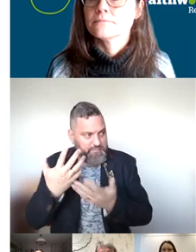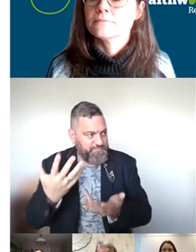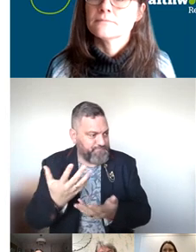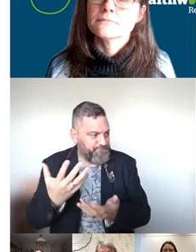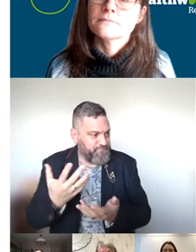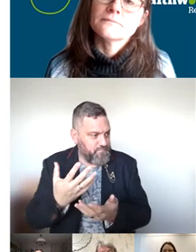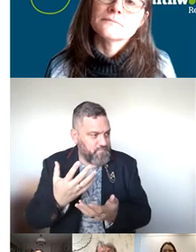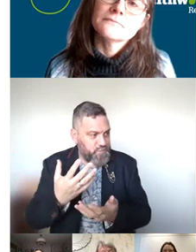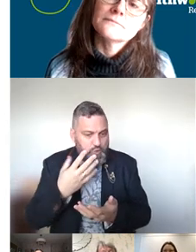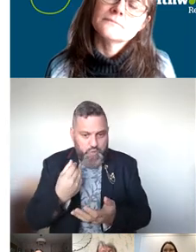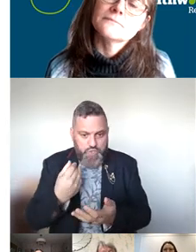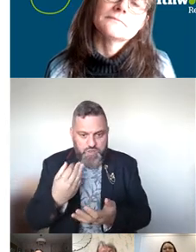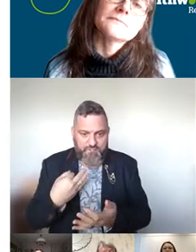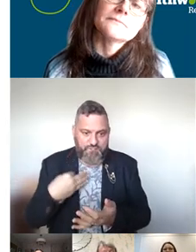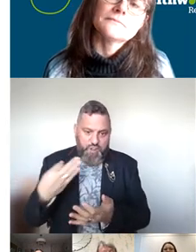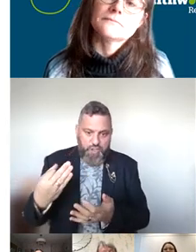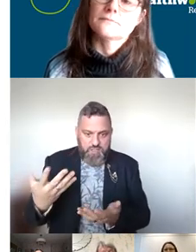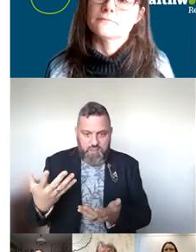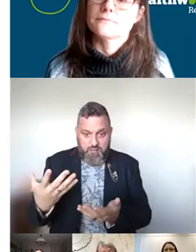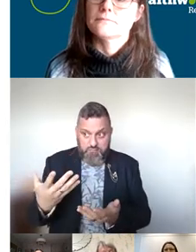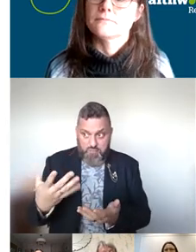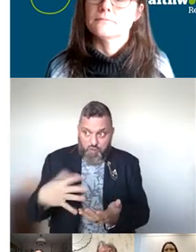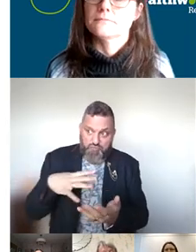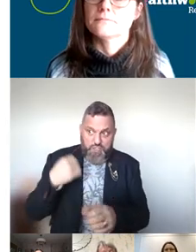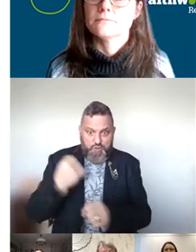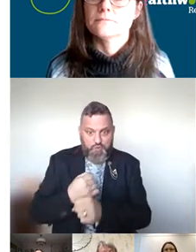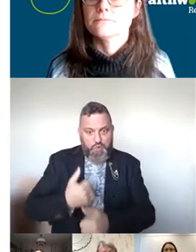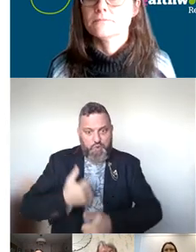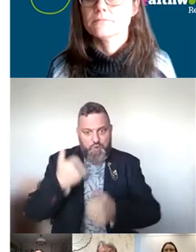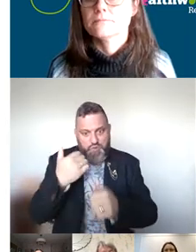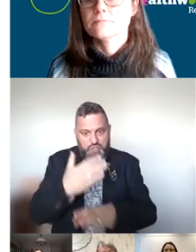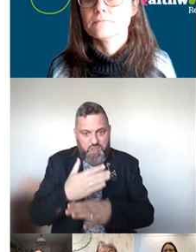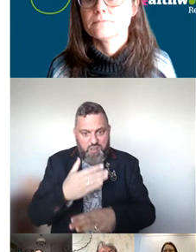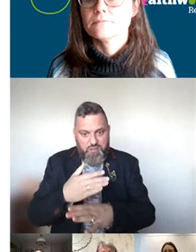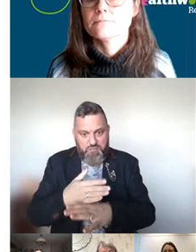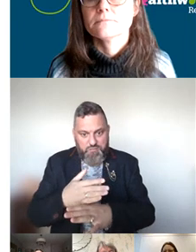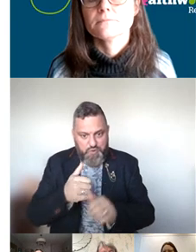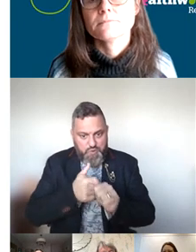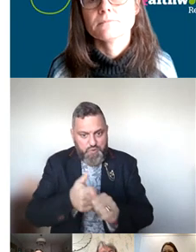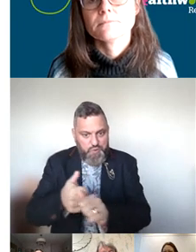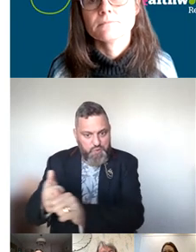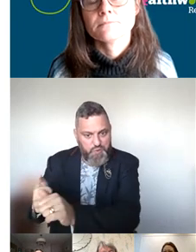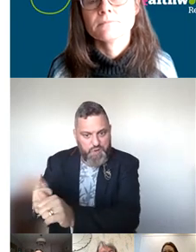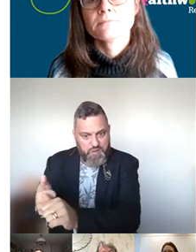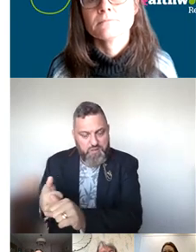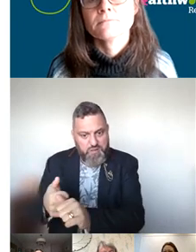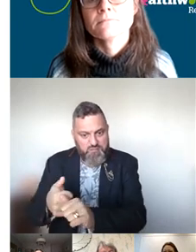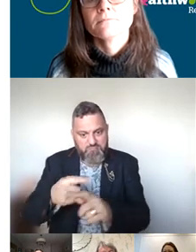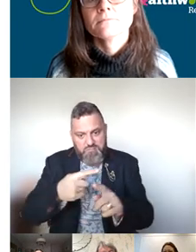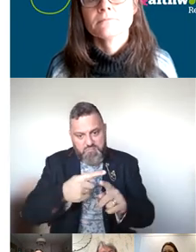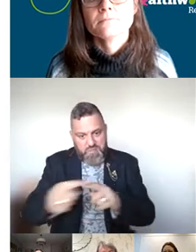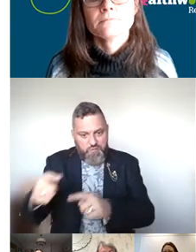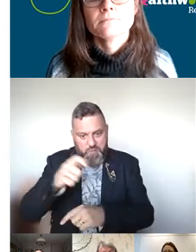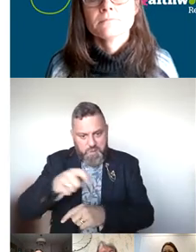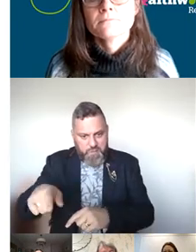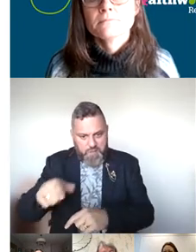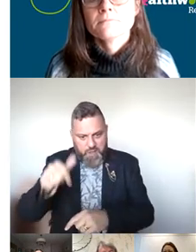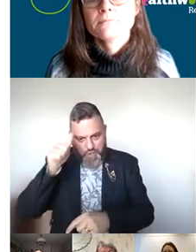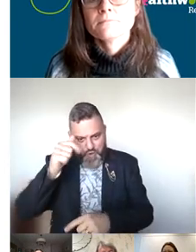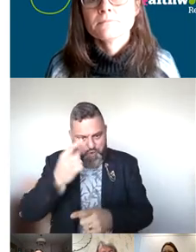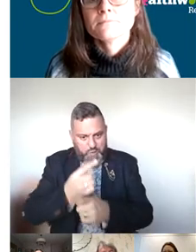be used and are doing a great job in managing some of the issues and priorities that you've got in the strategy. And I know you referenced the